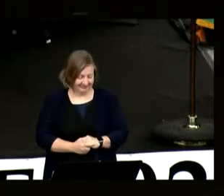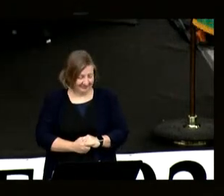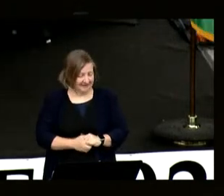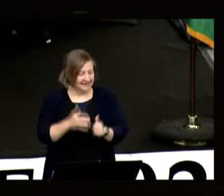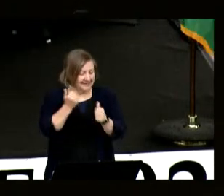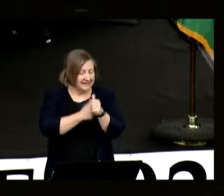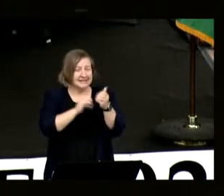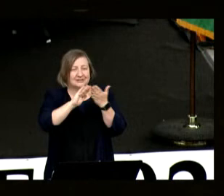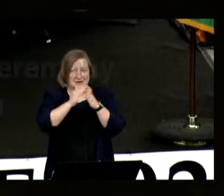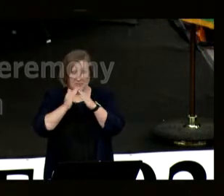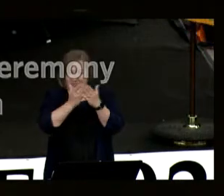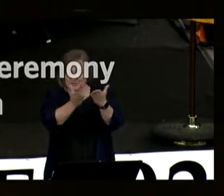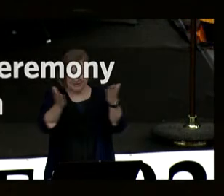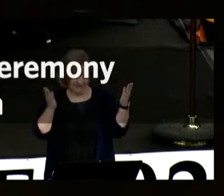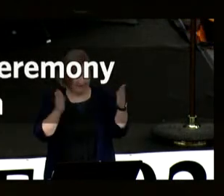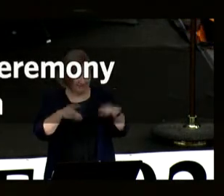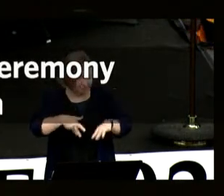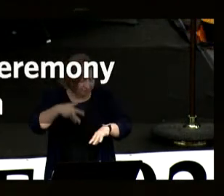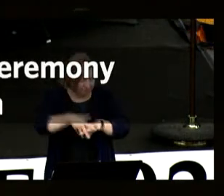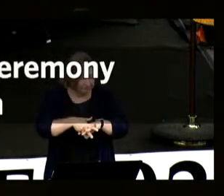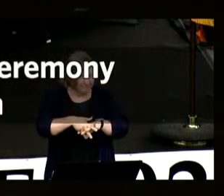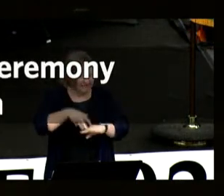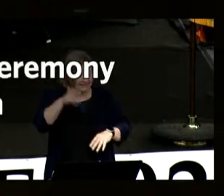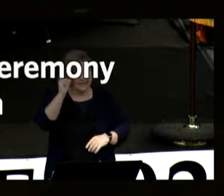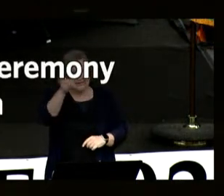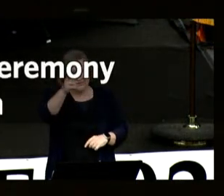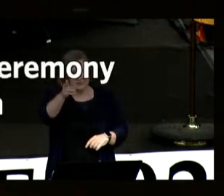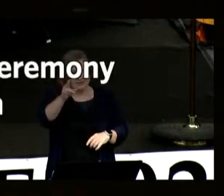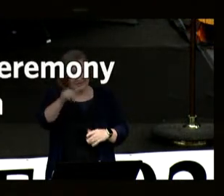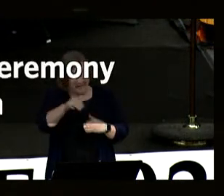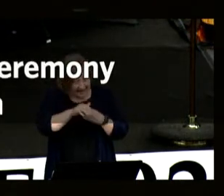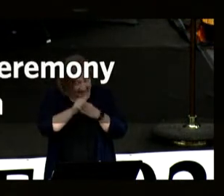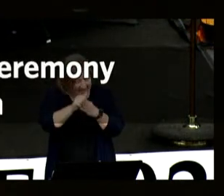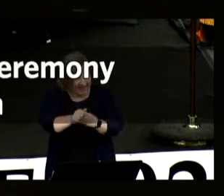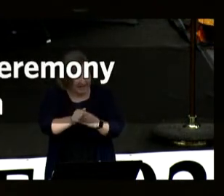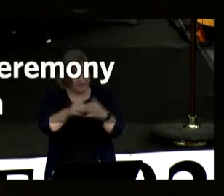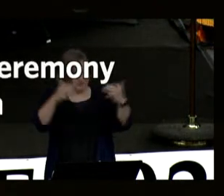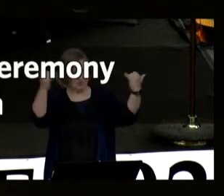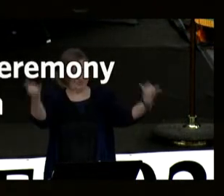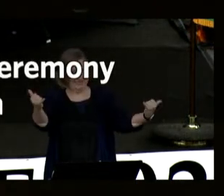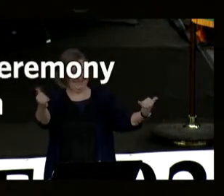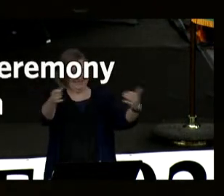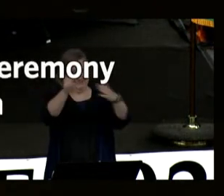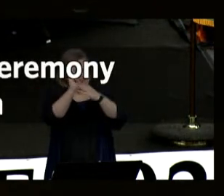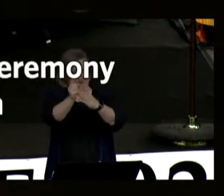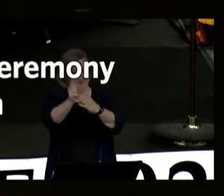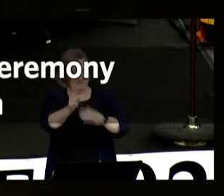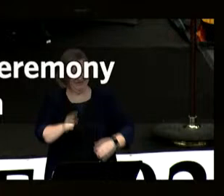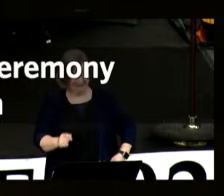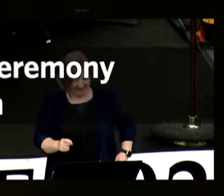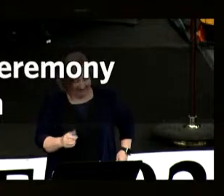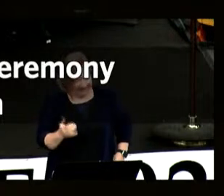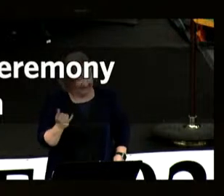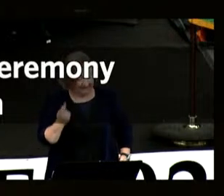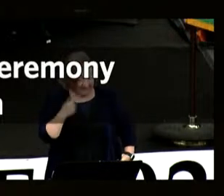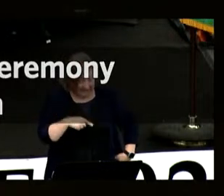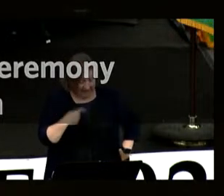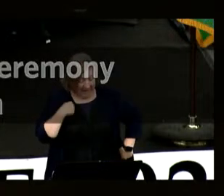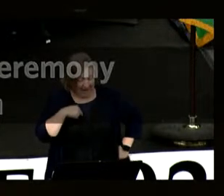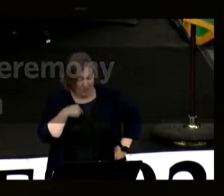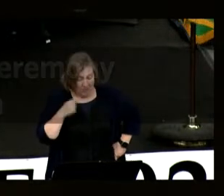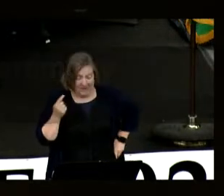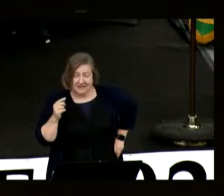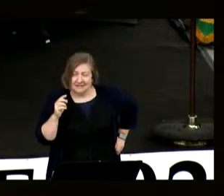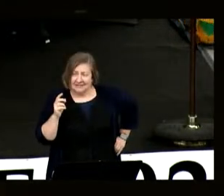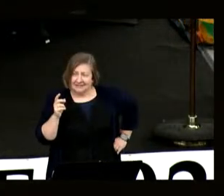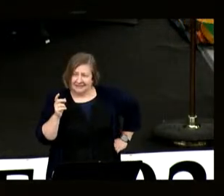Each community is rooted in the history that has led to this moment. Today, we